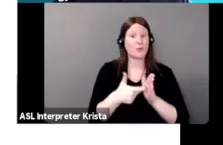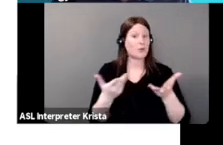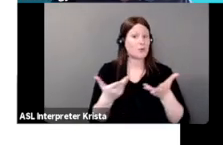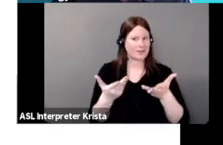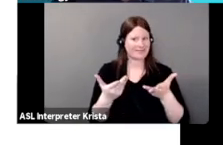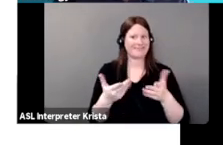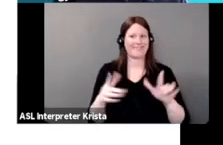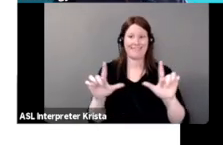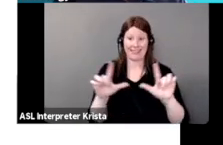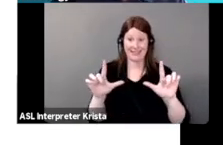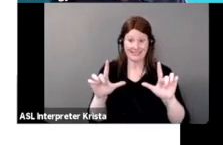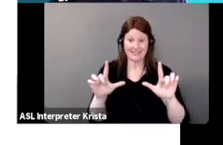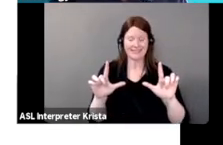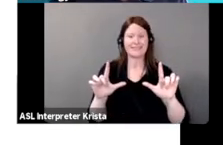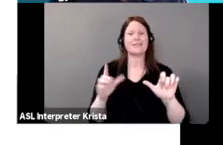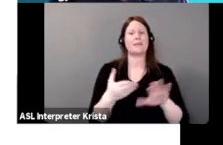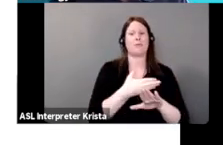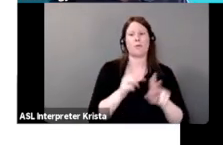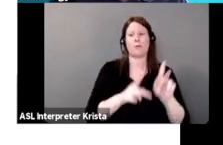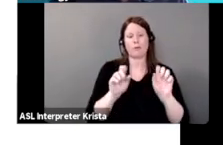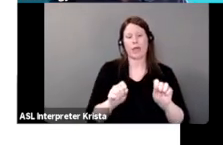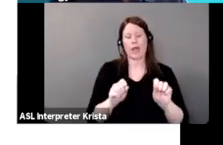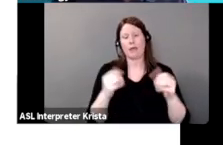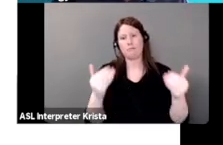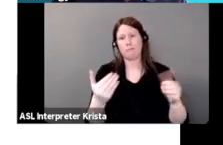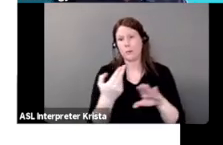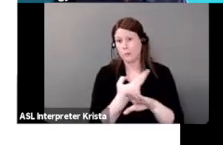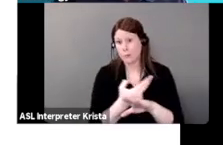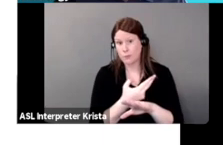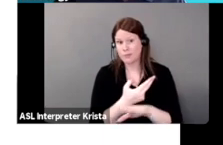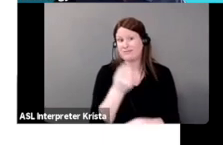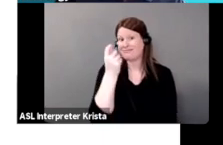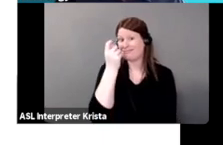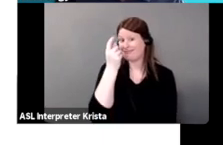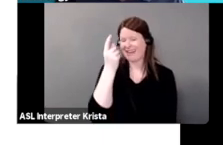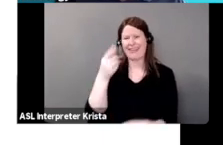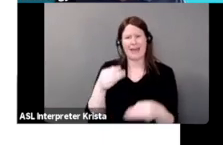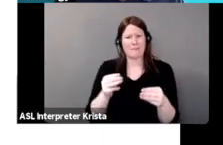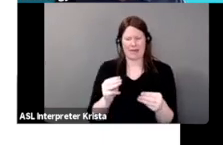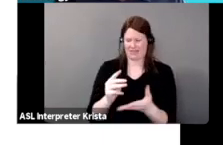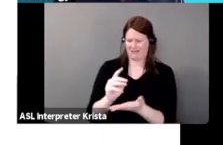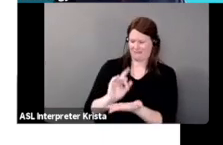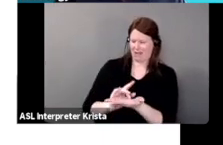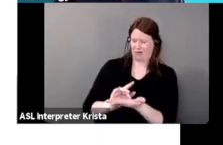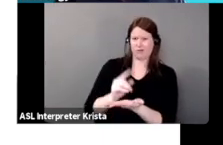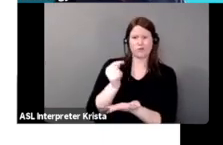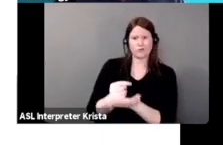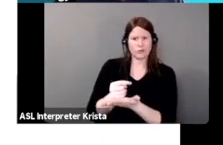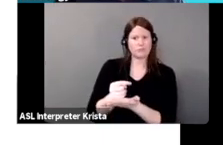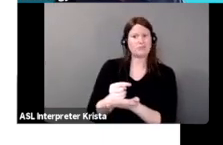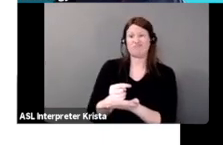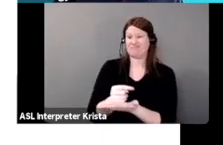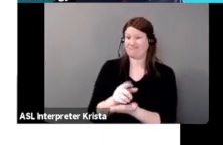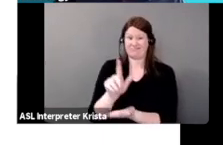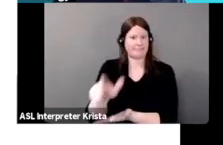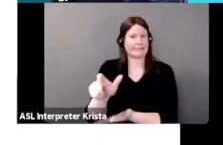be usable. And a method of medical treatment may often be invoked in an emergency